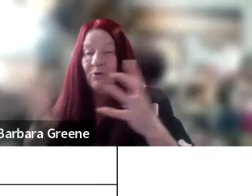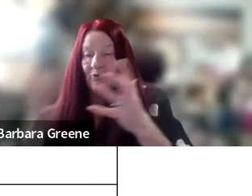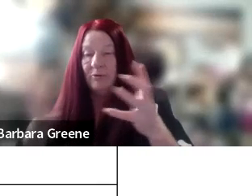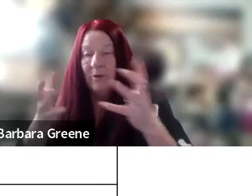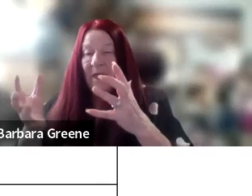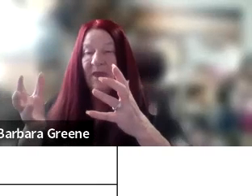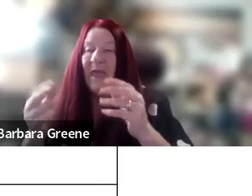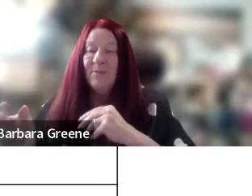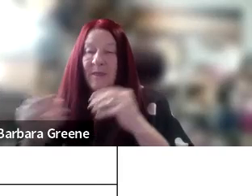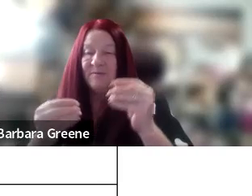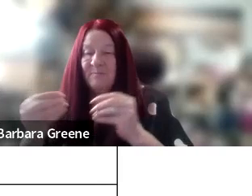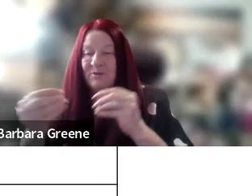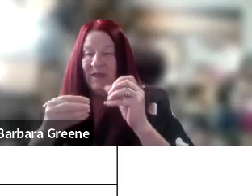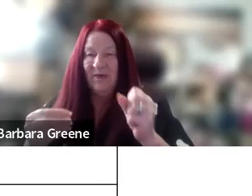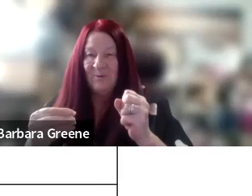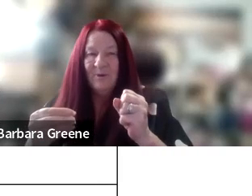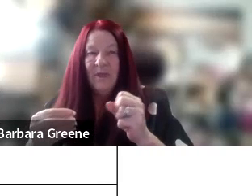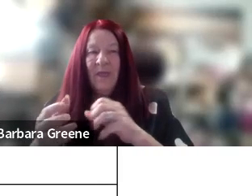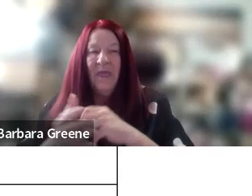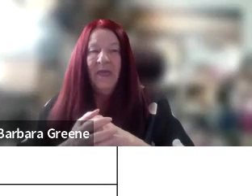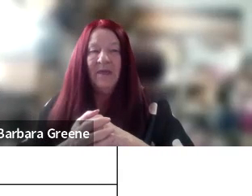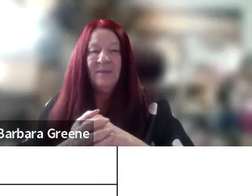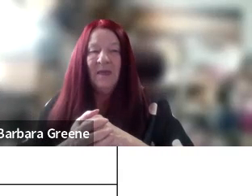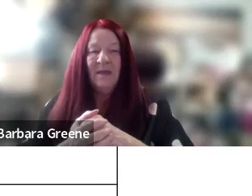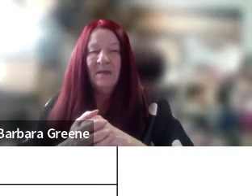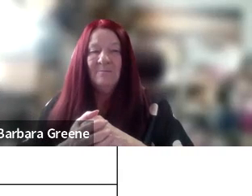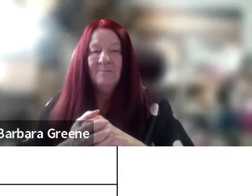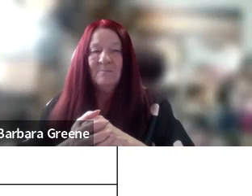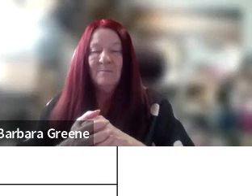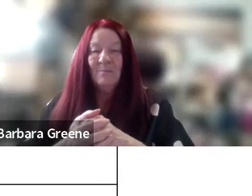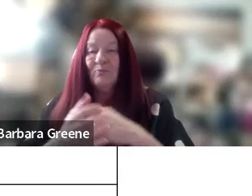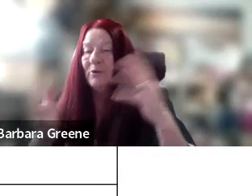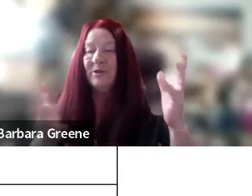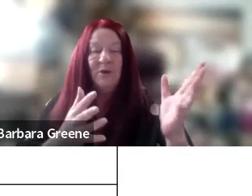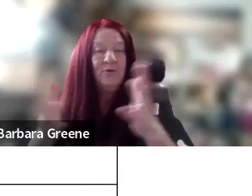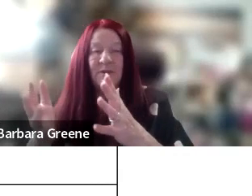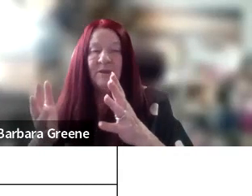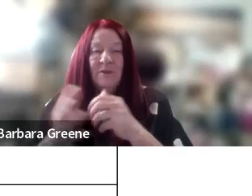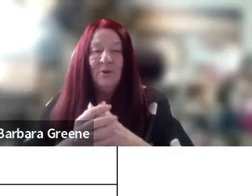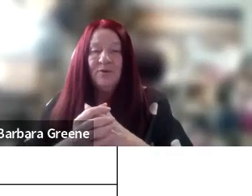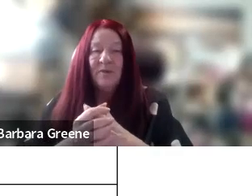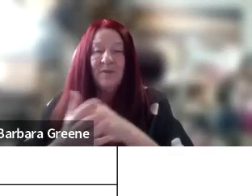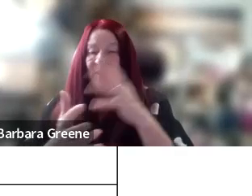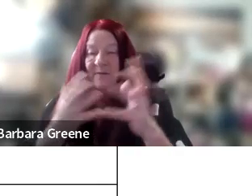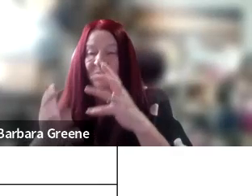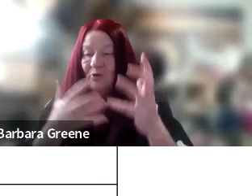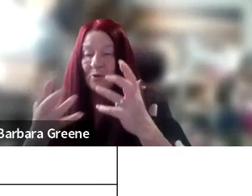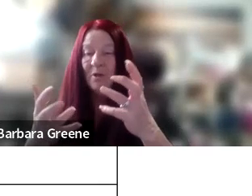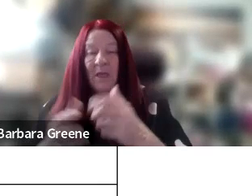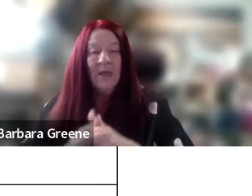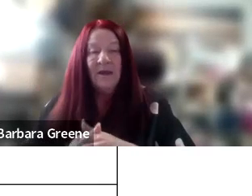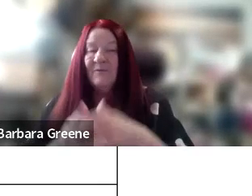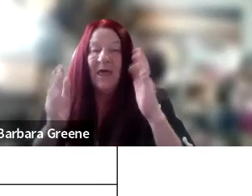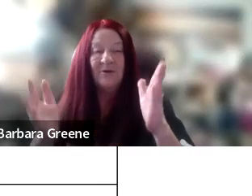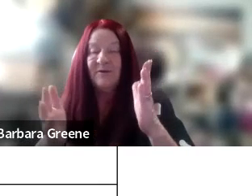big picture and how things fit together. And really using this kind of a